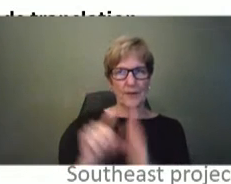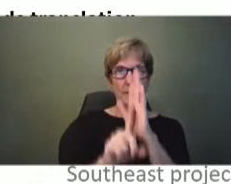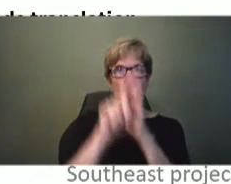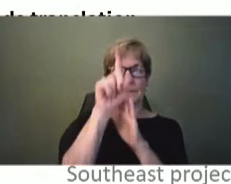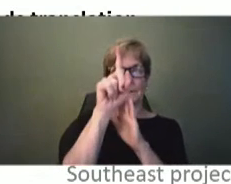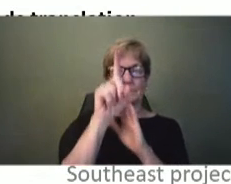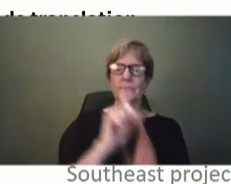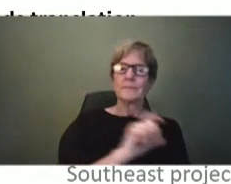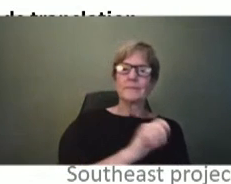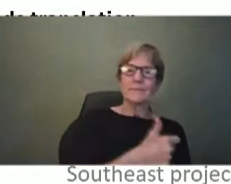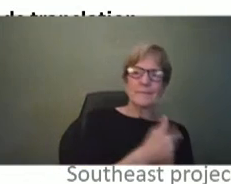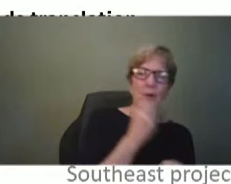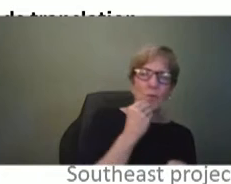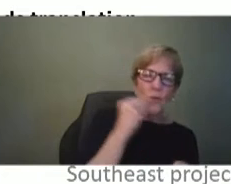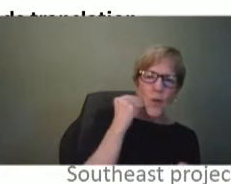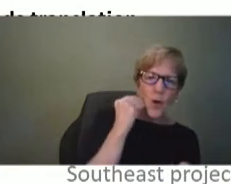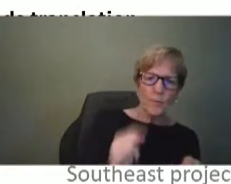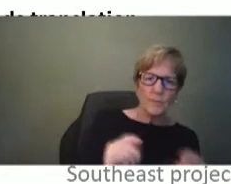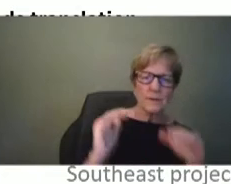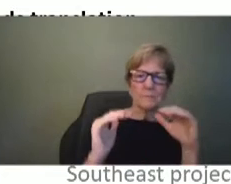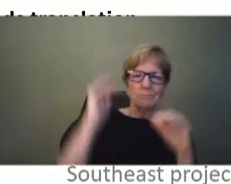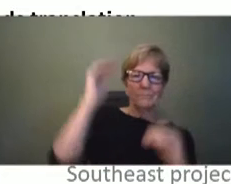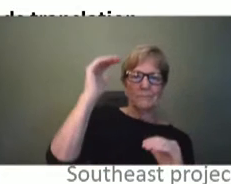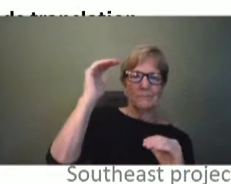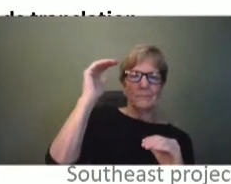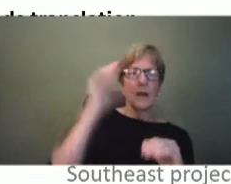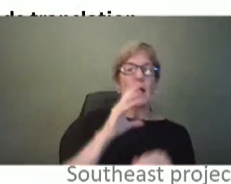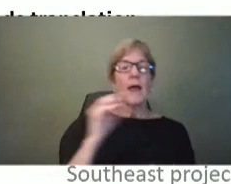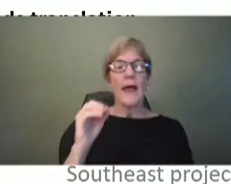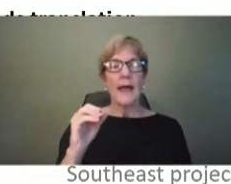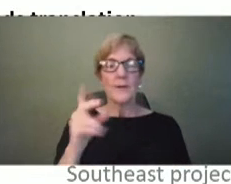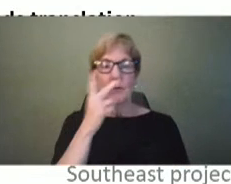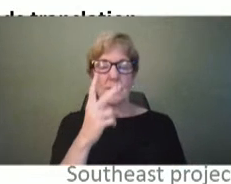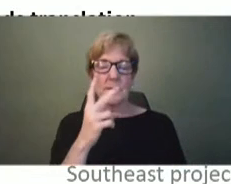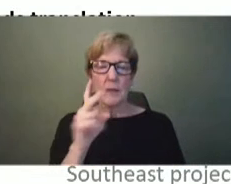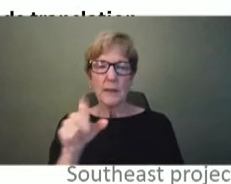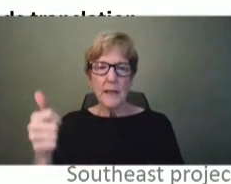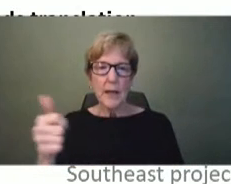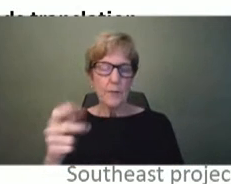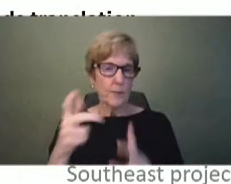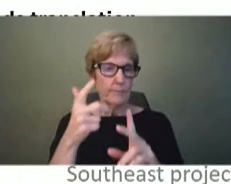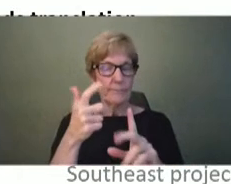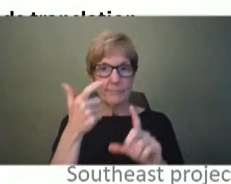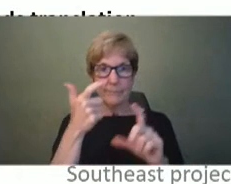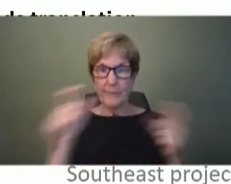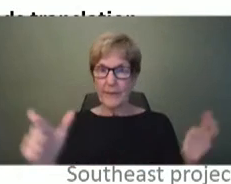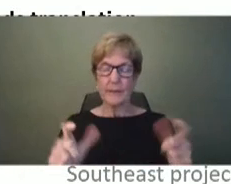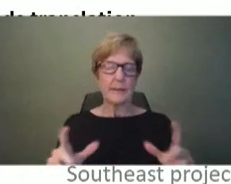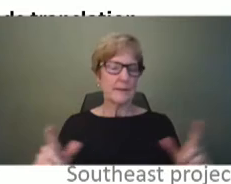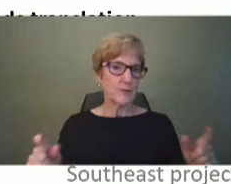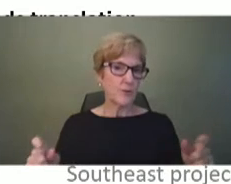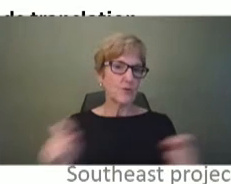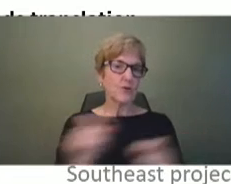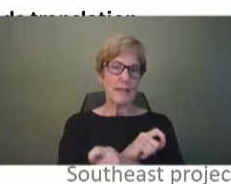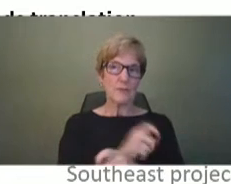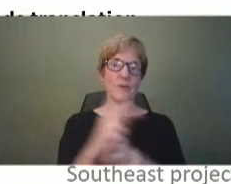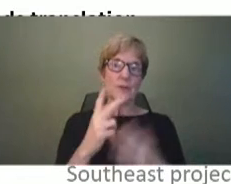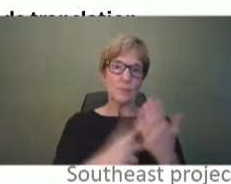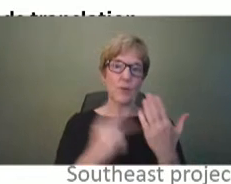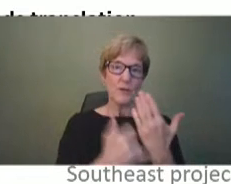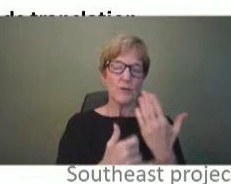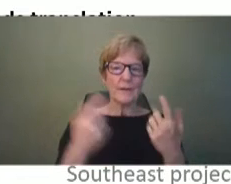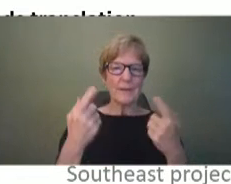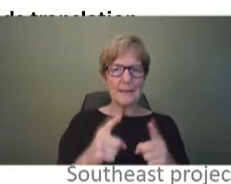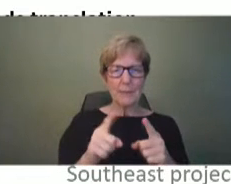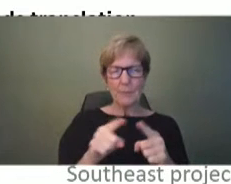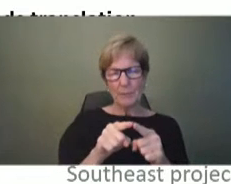residential and it's another good comparison the uh and another very big and frankly transformative project that's going on in the community a little bit further away but as